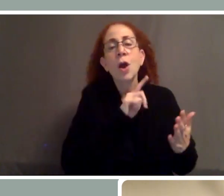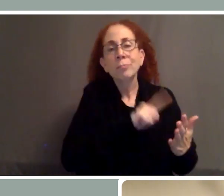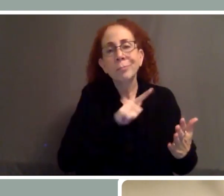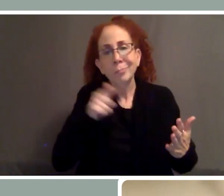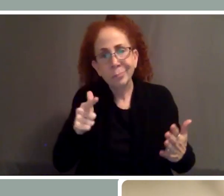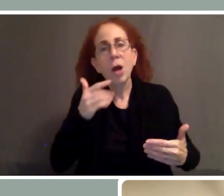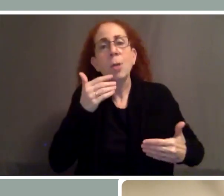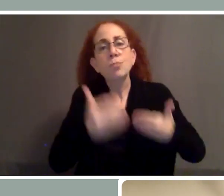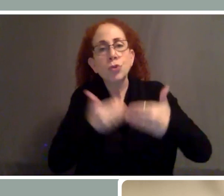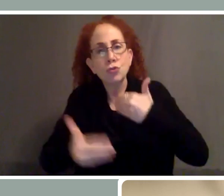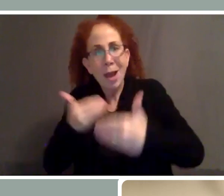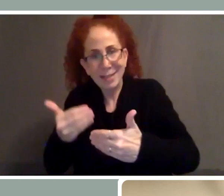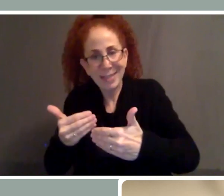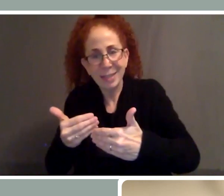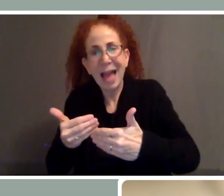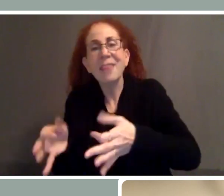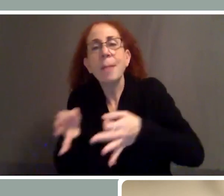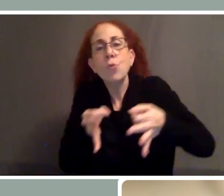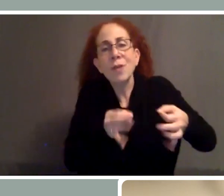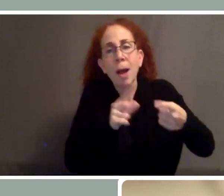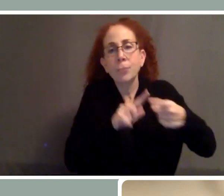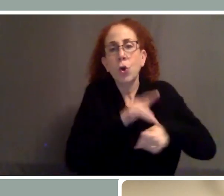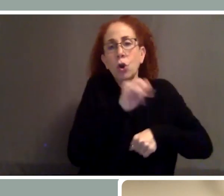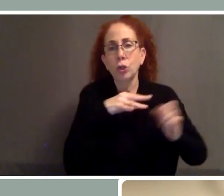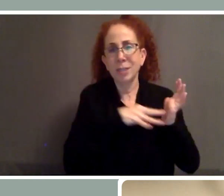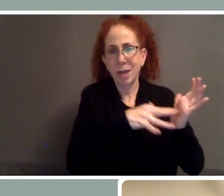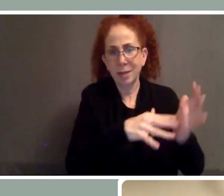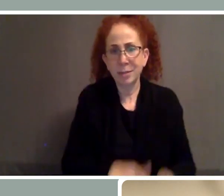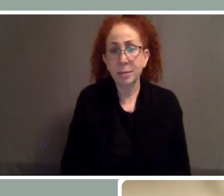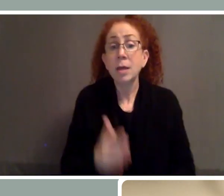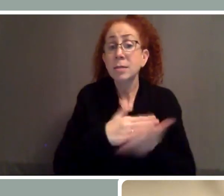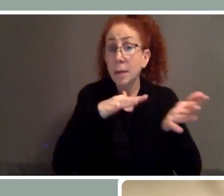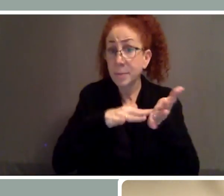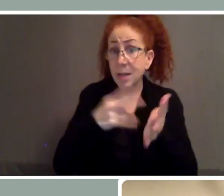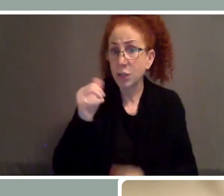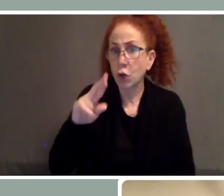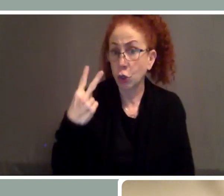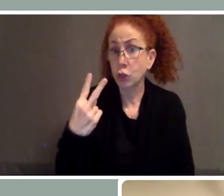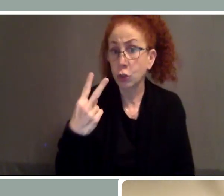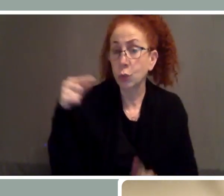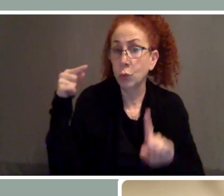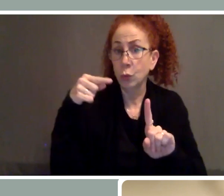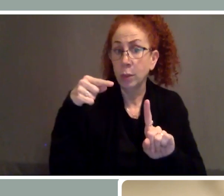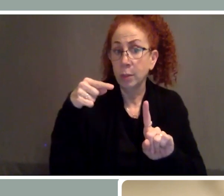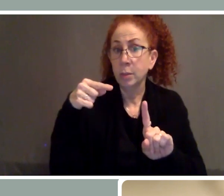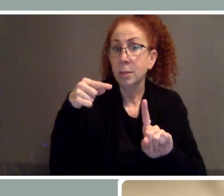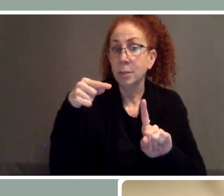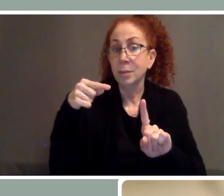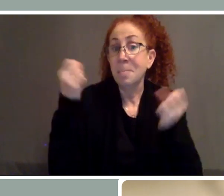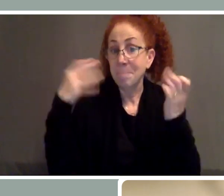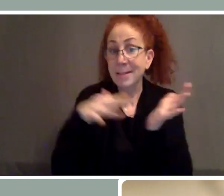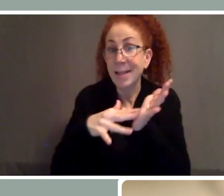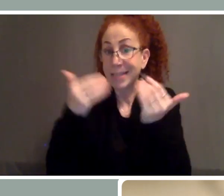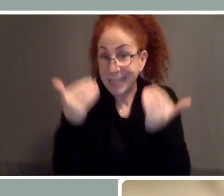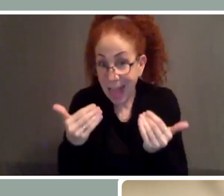into earlier studies. So there are studies, for instance, with Enhertu, the drug that we've talked about, that are now, a lot of studies are